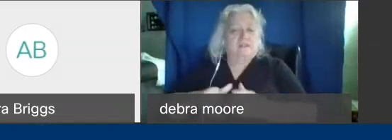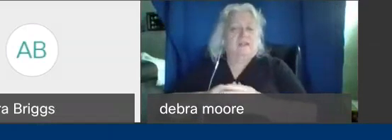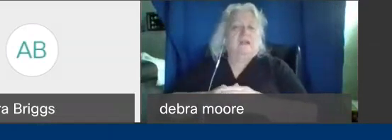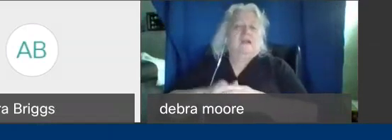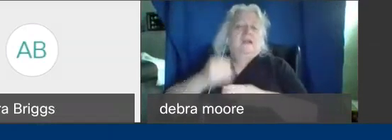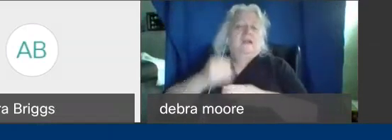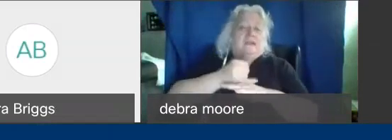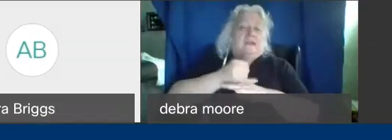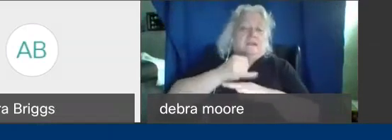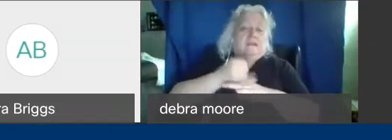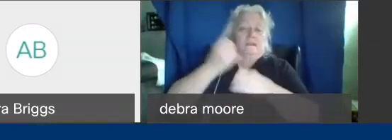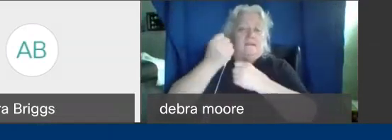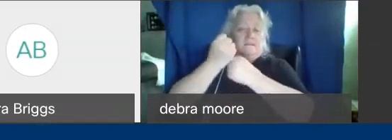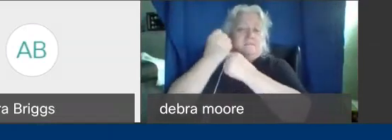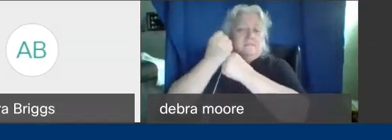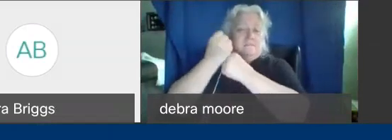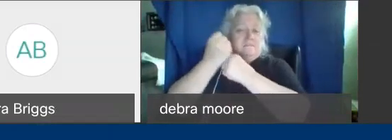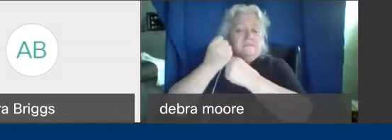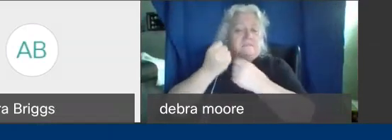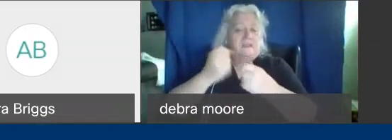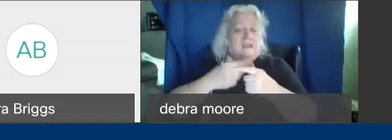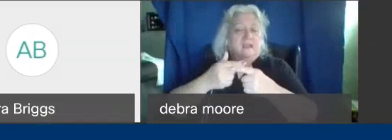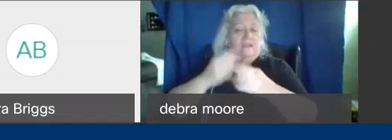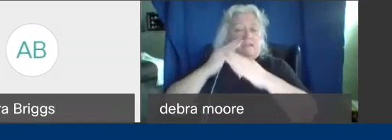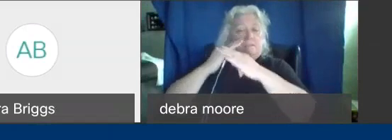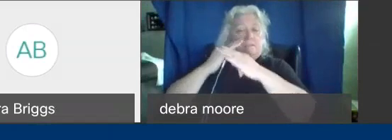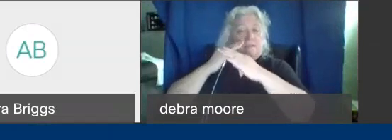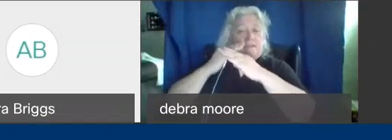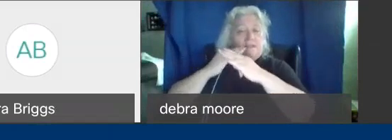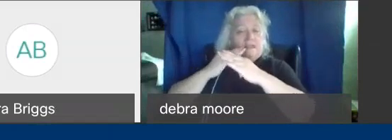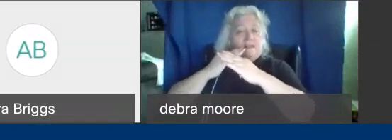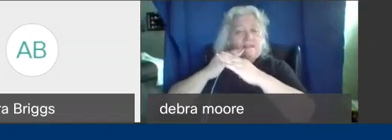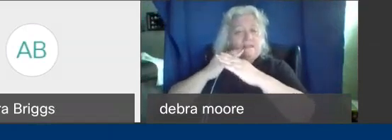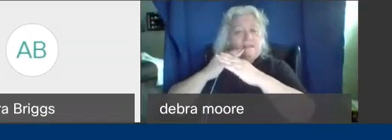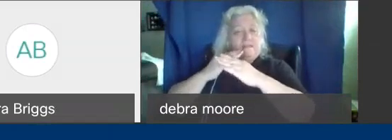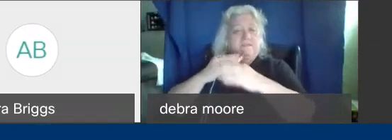resources or advocates, and then implement protective or restraining orders if necessary.